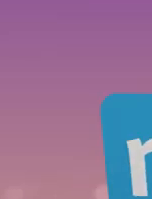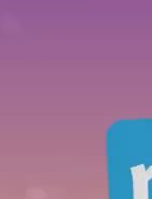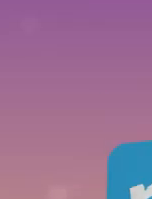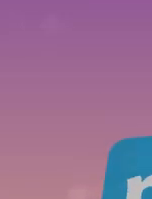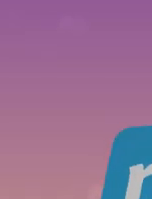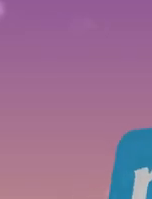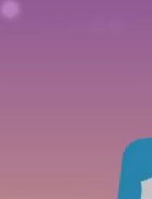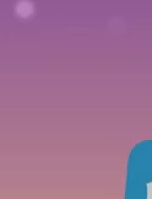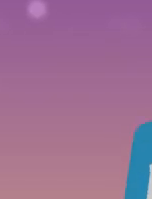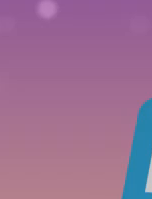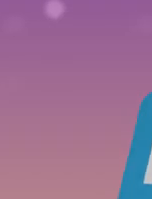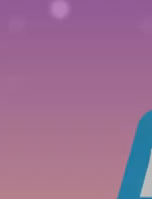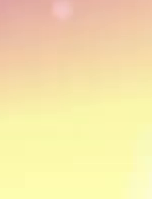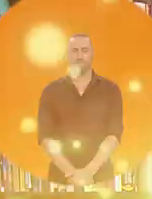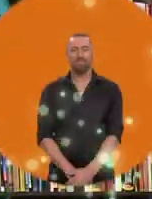Reading at home.